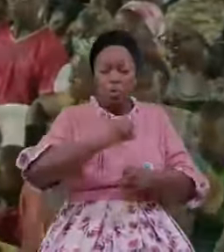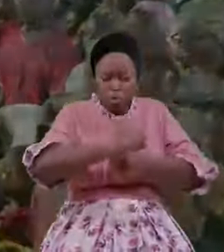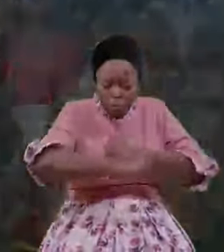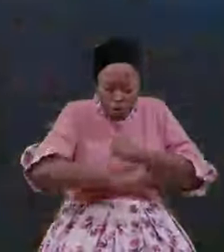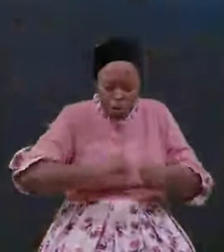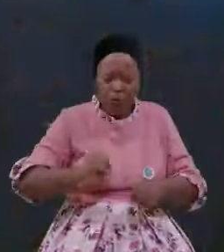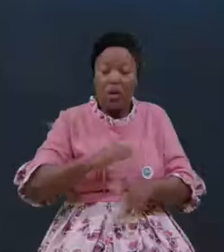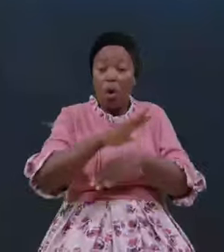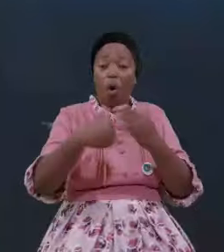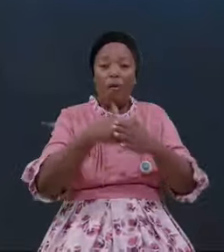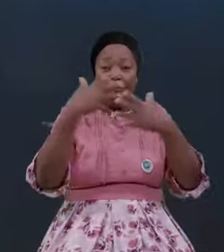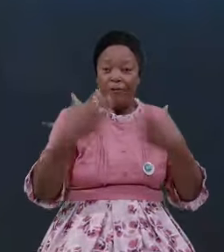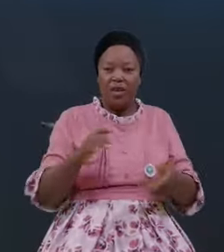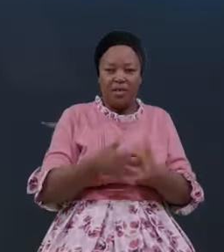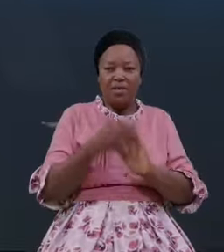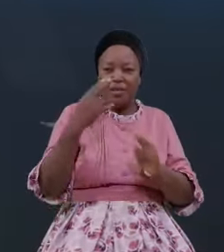finished.